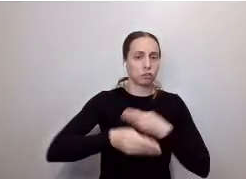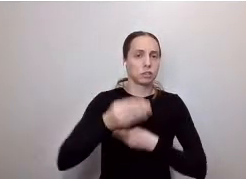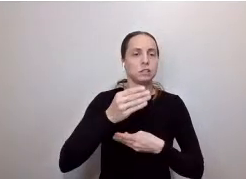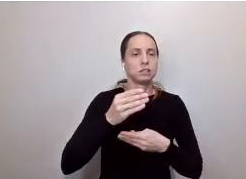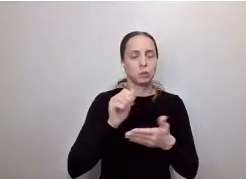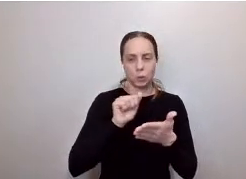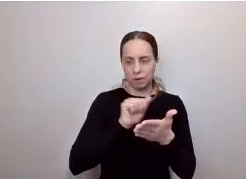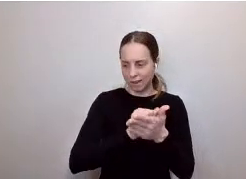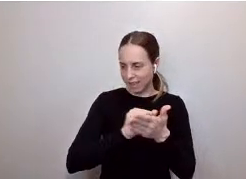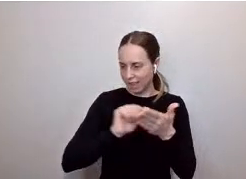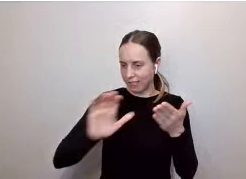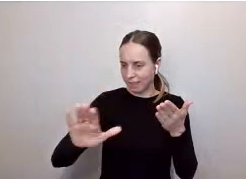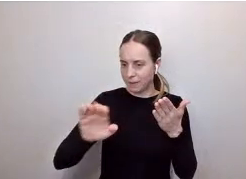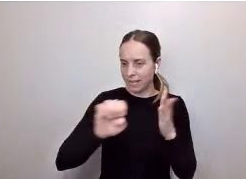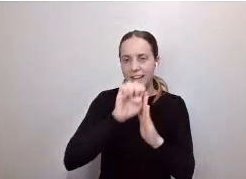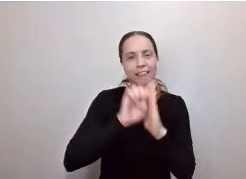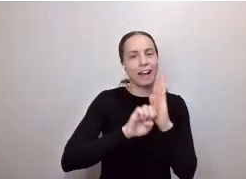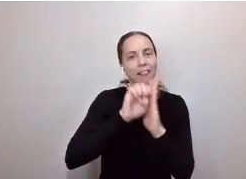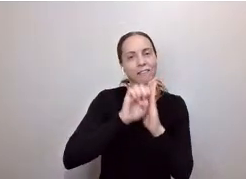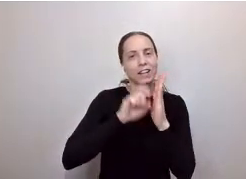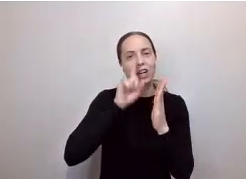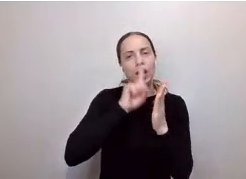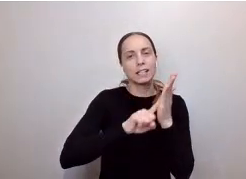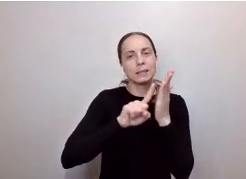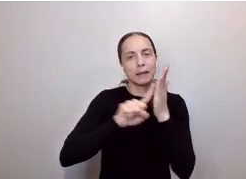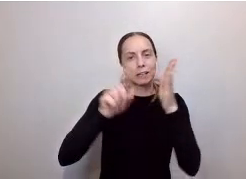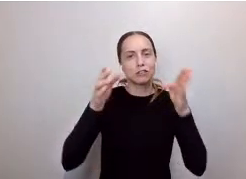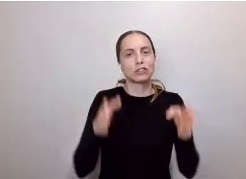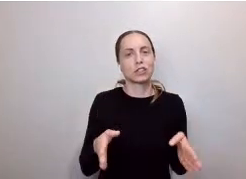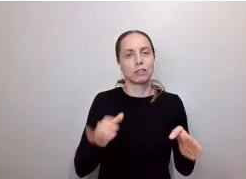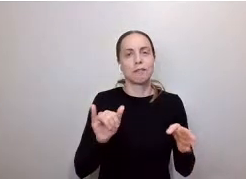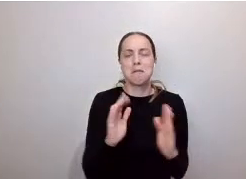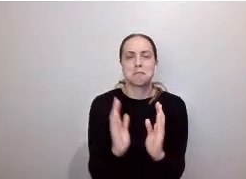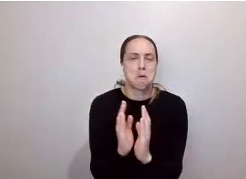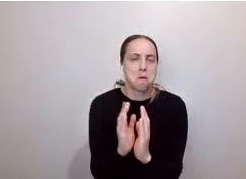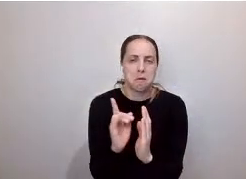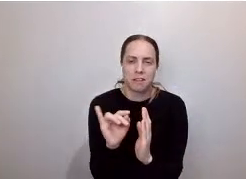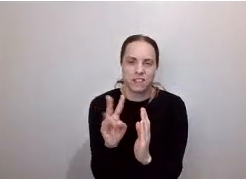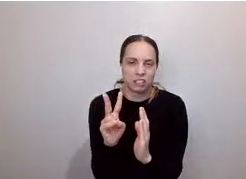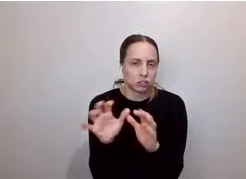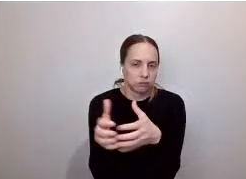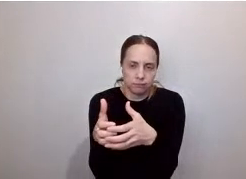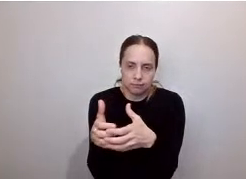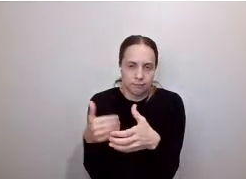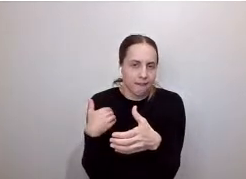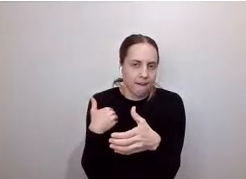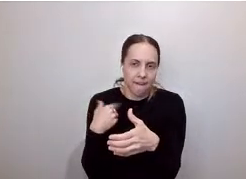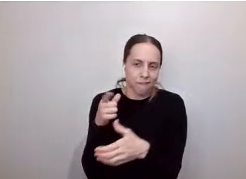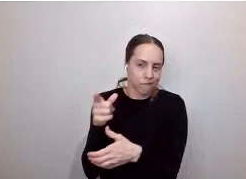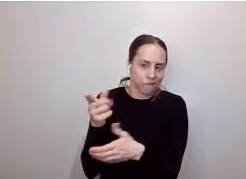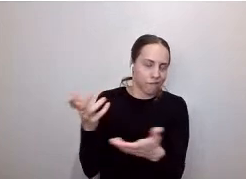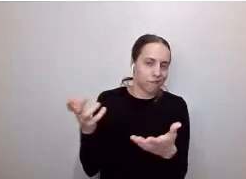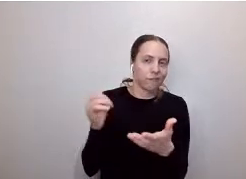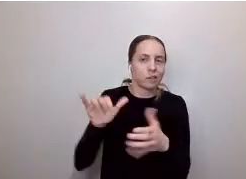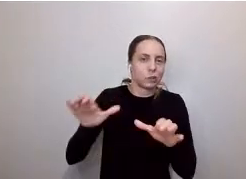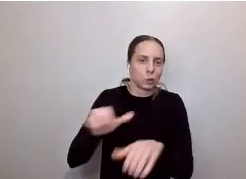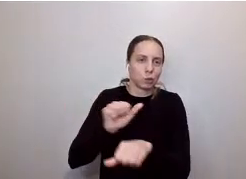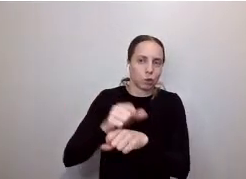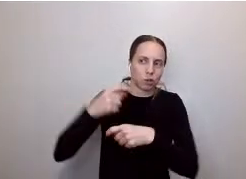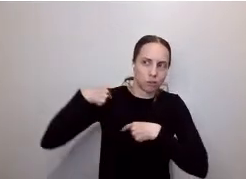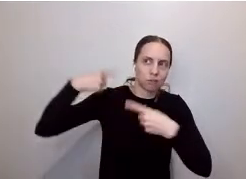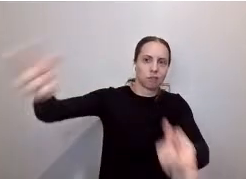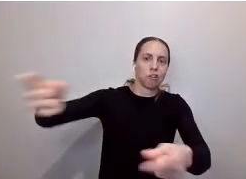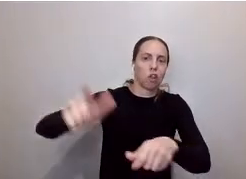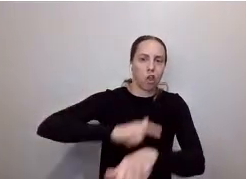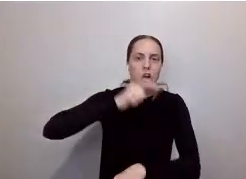inspectors. This is a small division that we have in CPAD that's been doing work for a long time for the city of